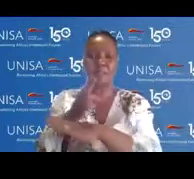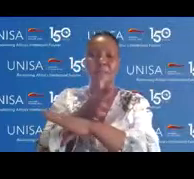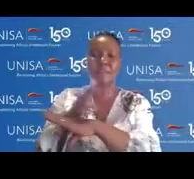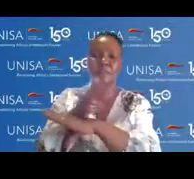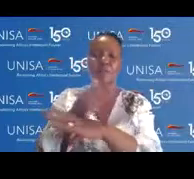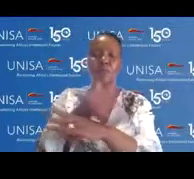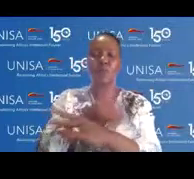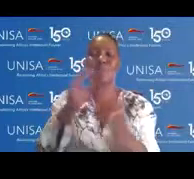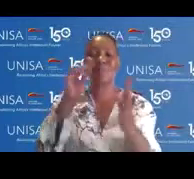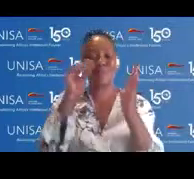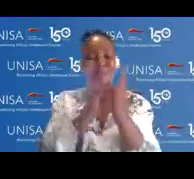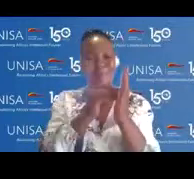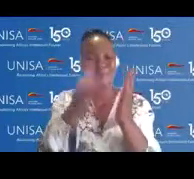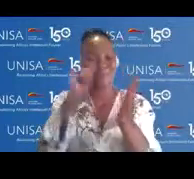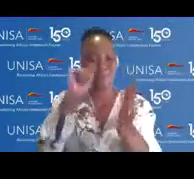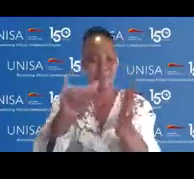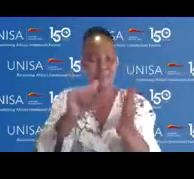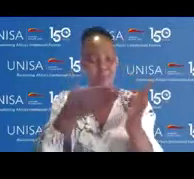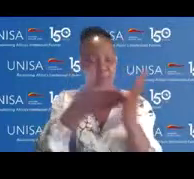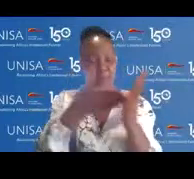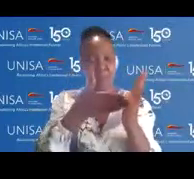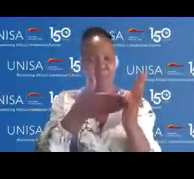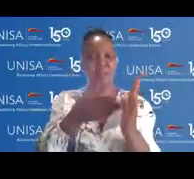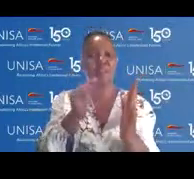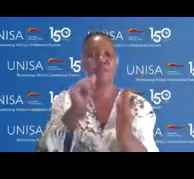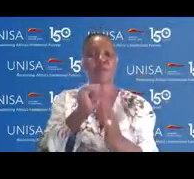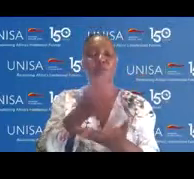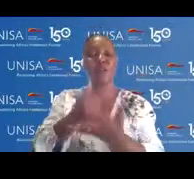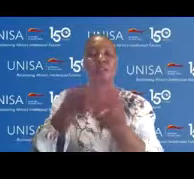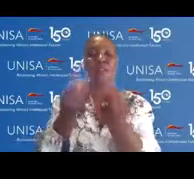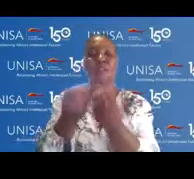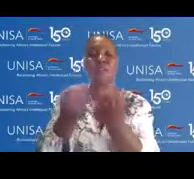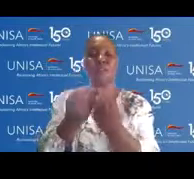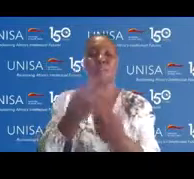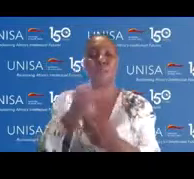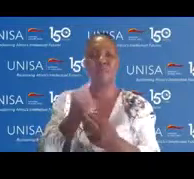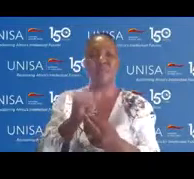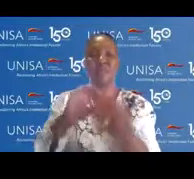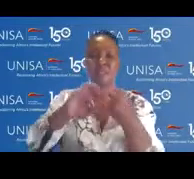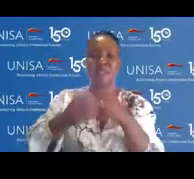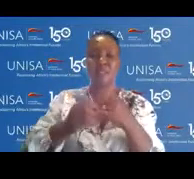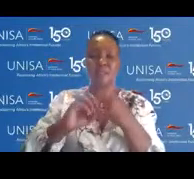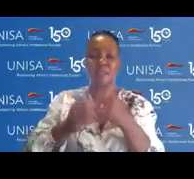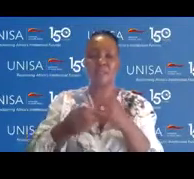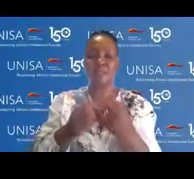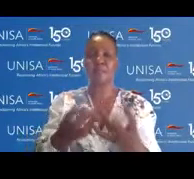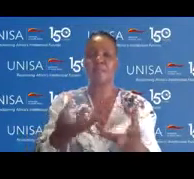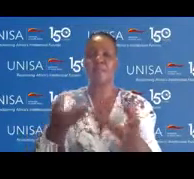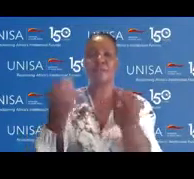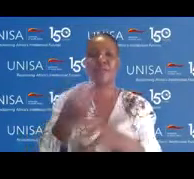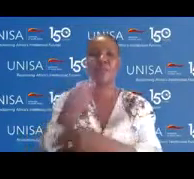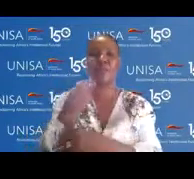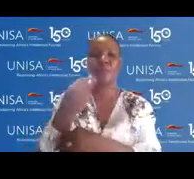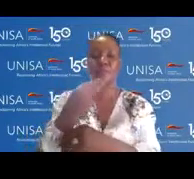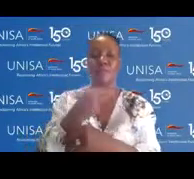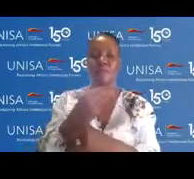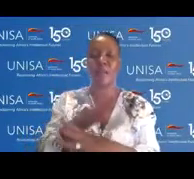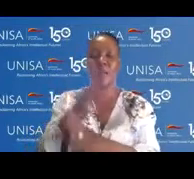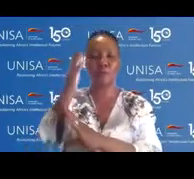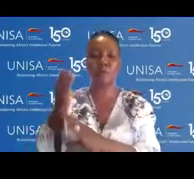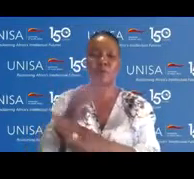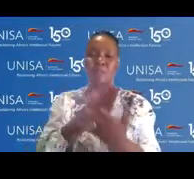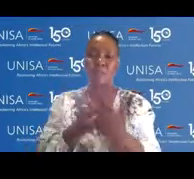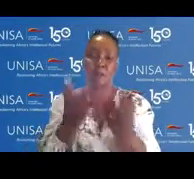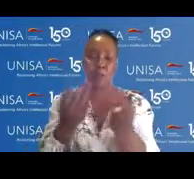So that's something you should definitely go fill around with. Let me see if I can find WhatsApp. I know it's usually in here somewhere. You